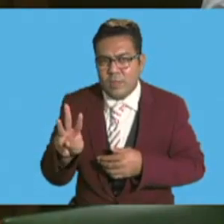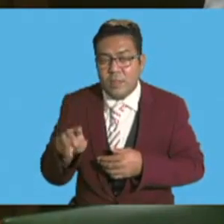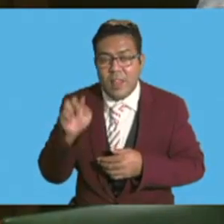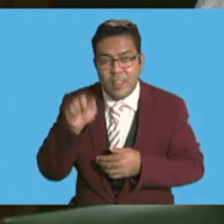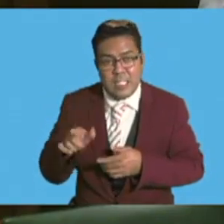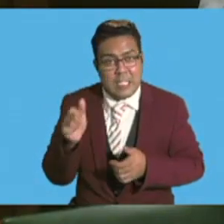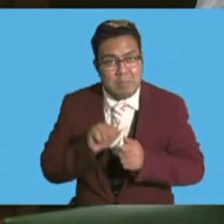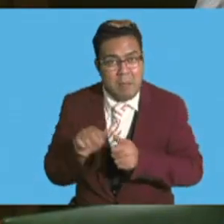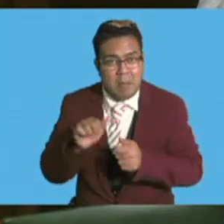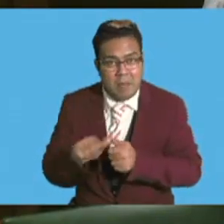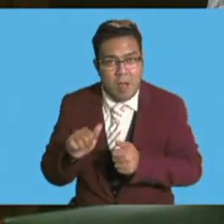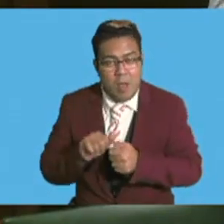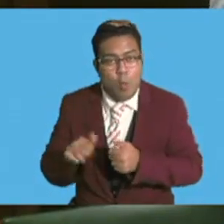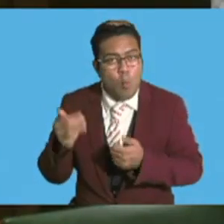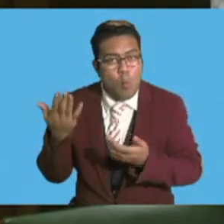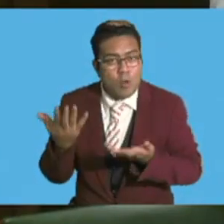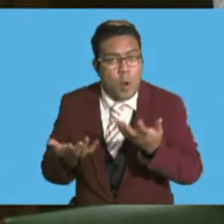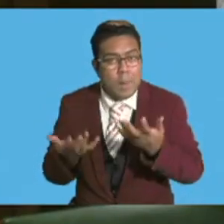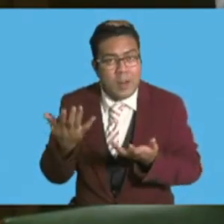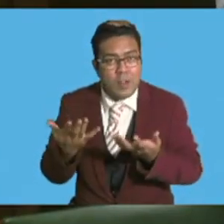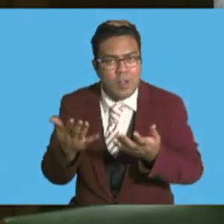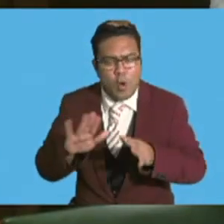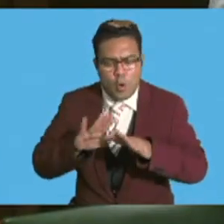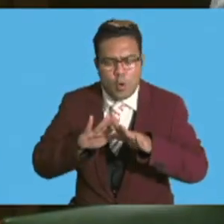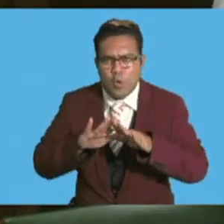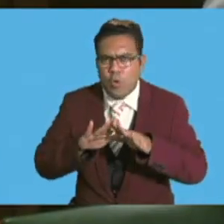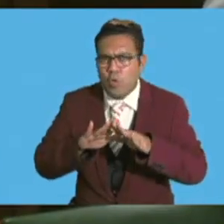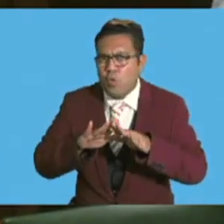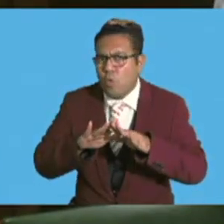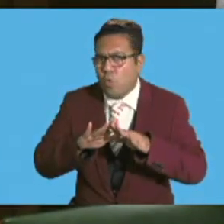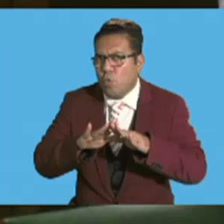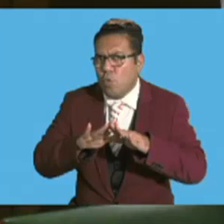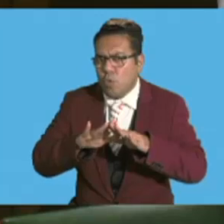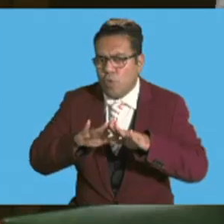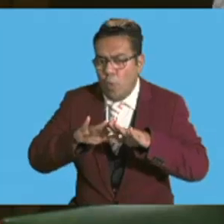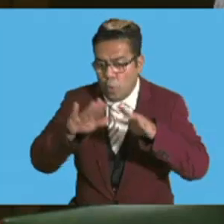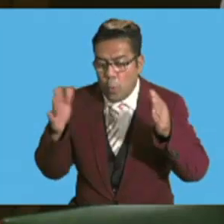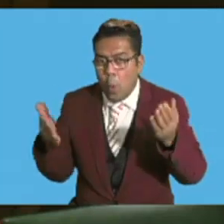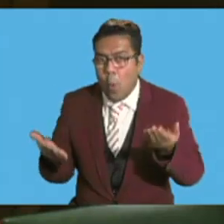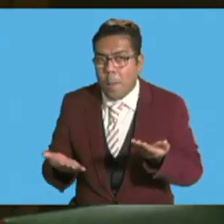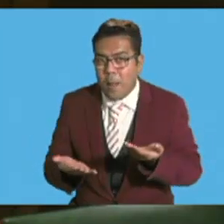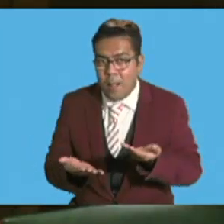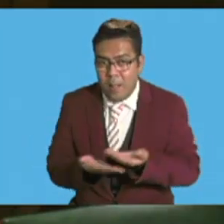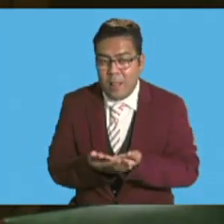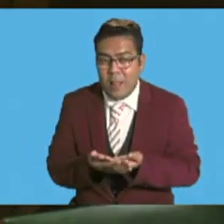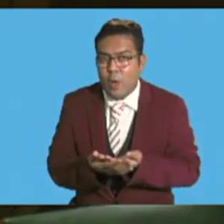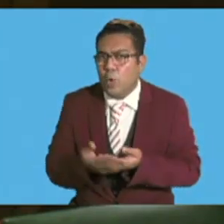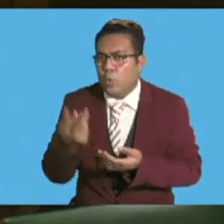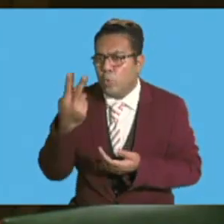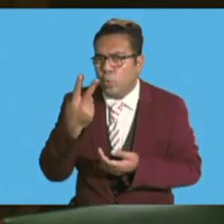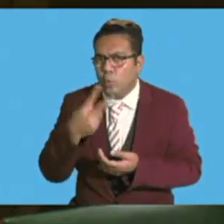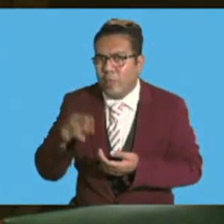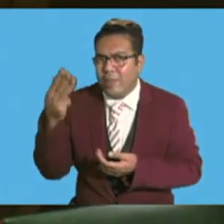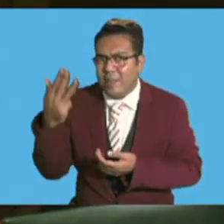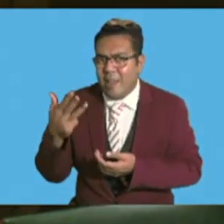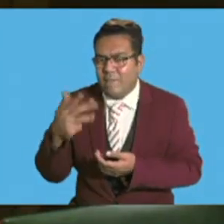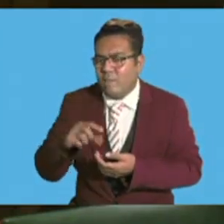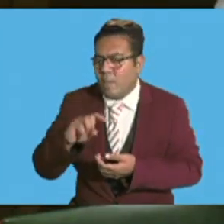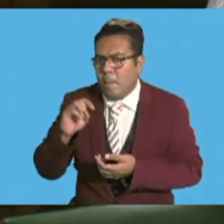is better than the global infant mortality rate, which now sits at 29 per 1,000 live